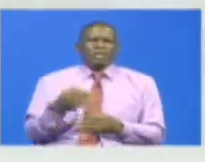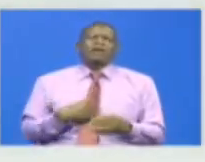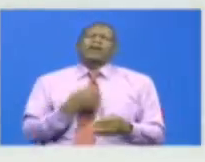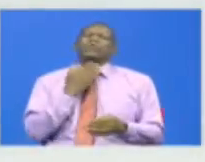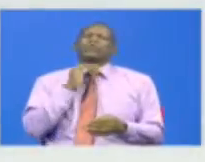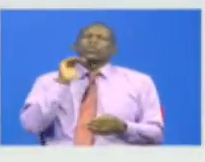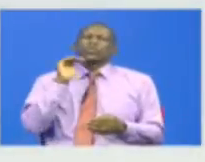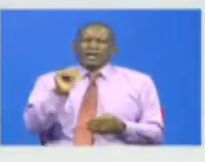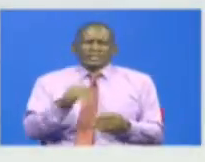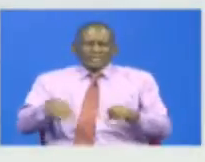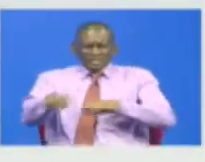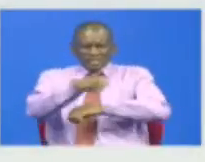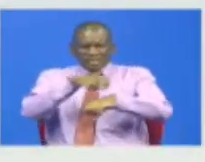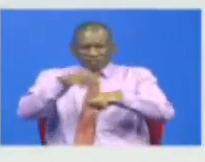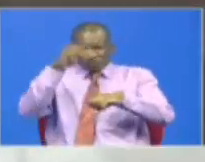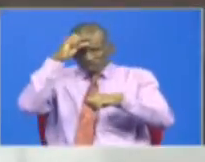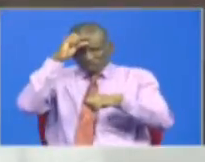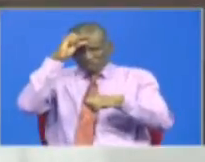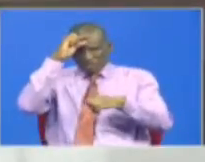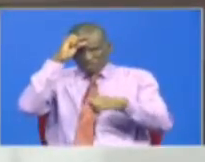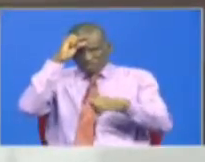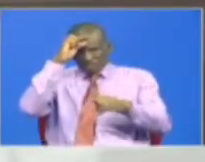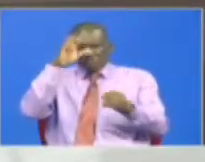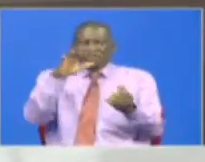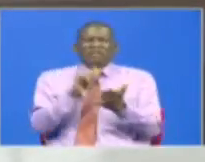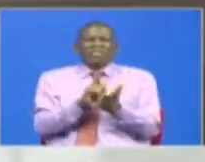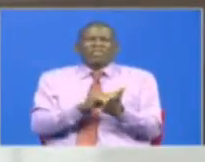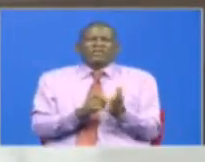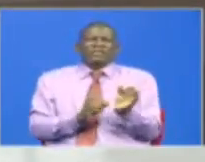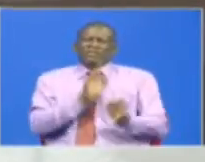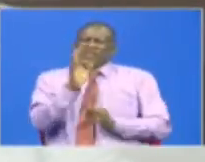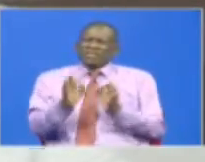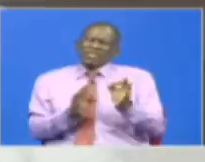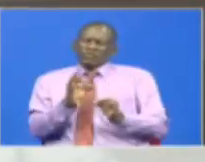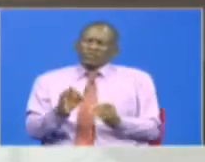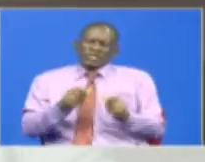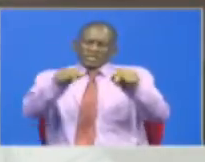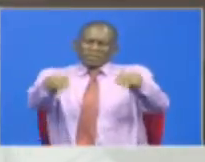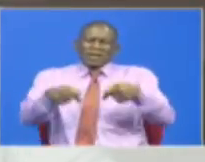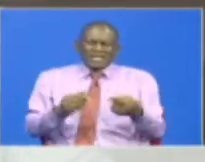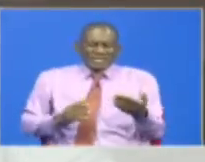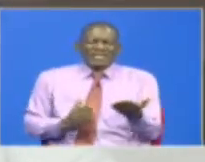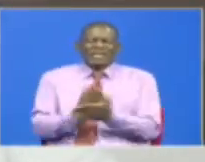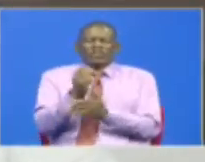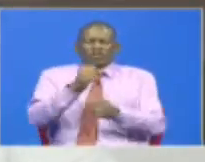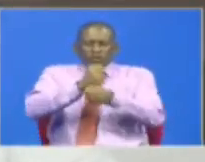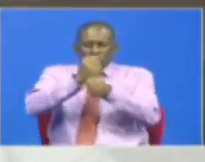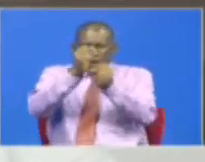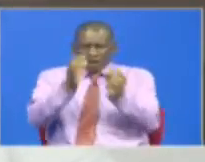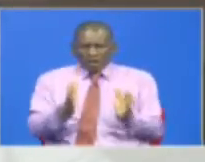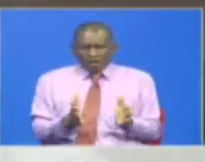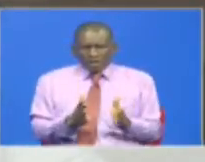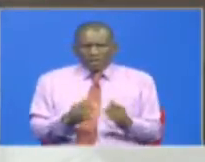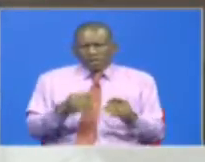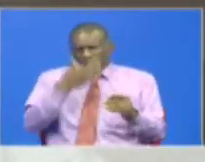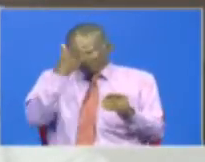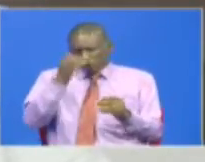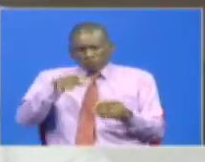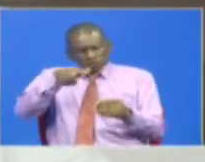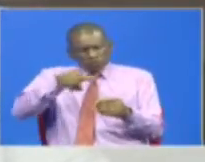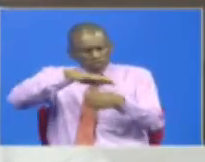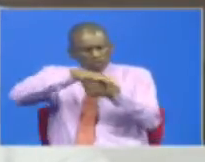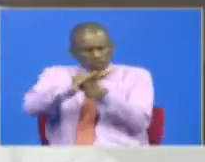tu national government kwamba tukiitisha haki ya mfanyikazi kutokana na janga hili